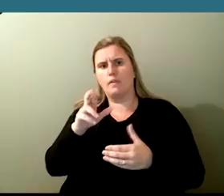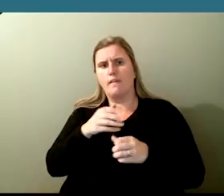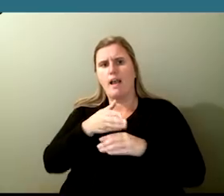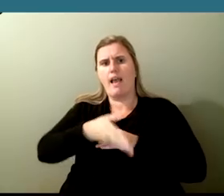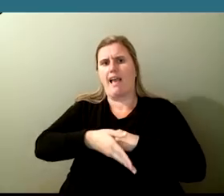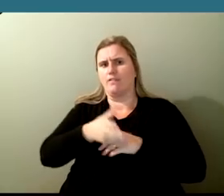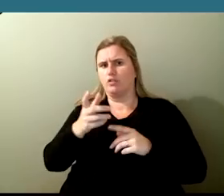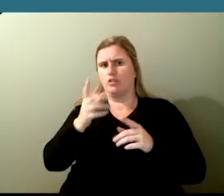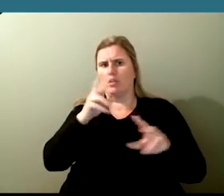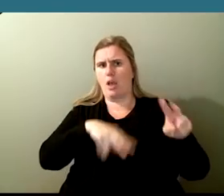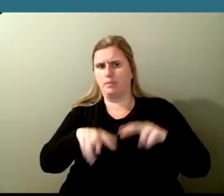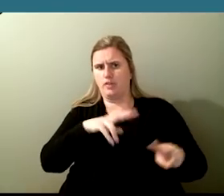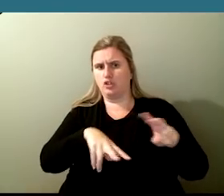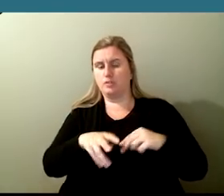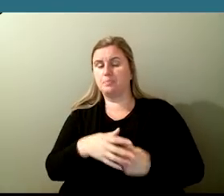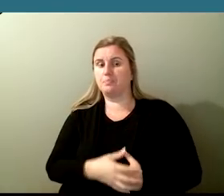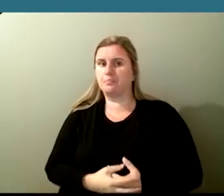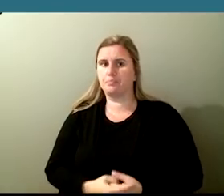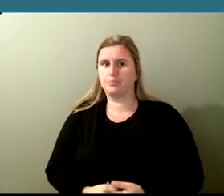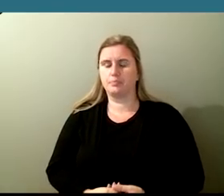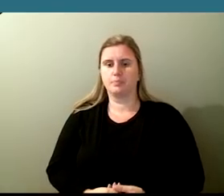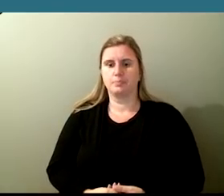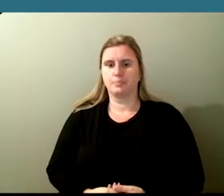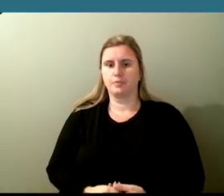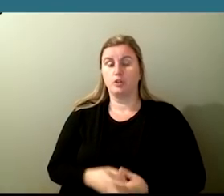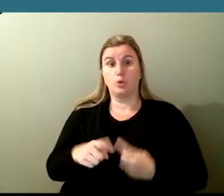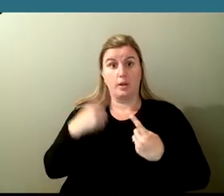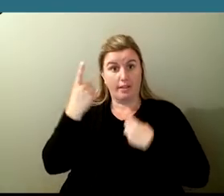the observation? You know? So when